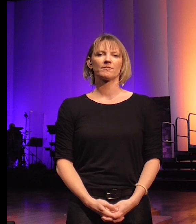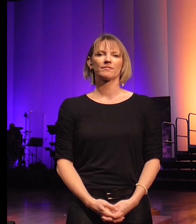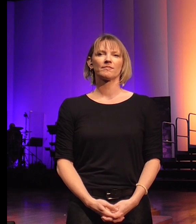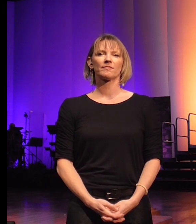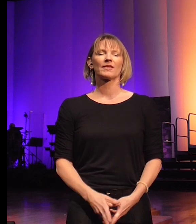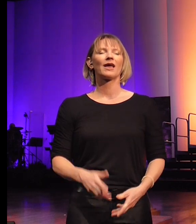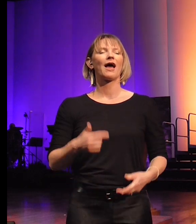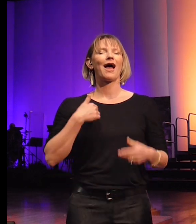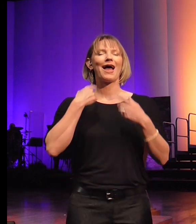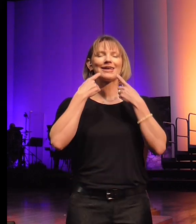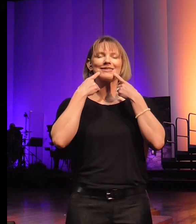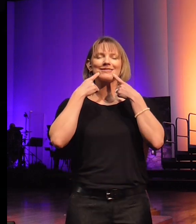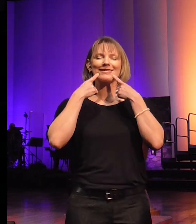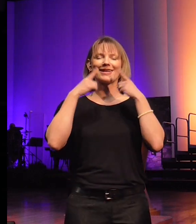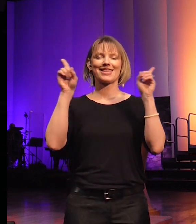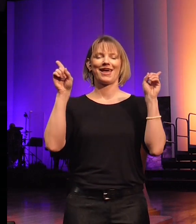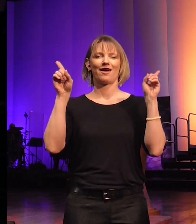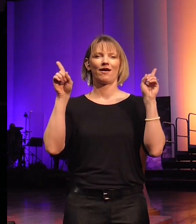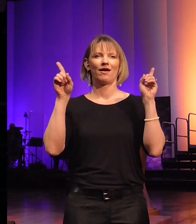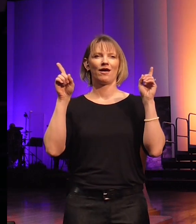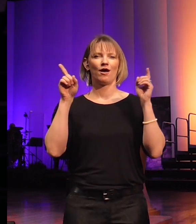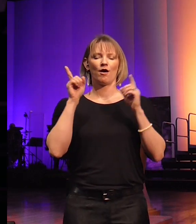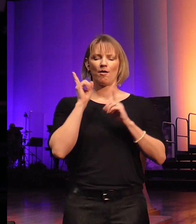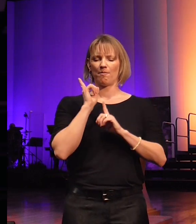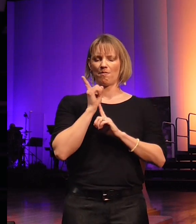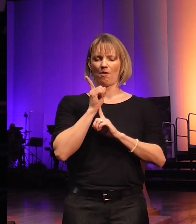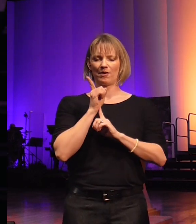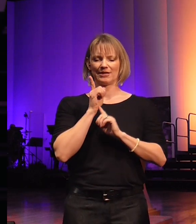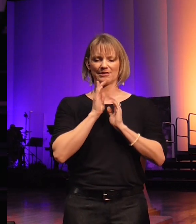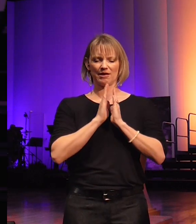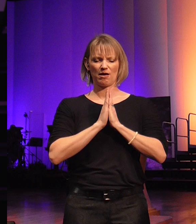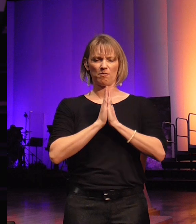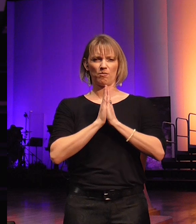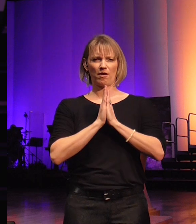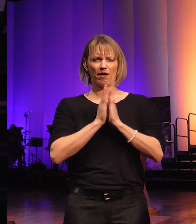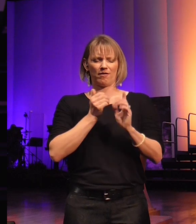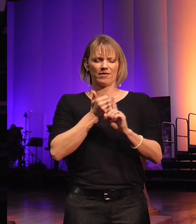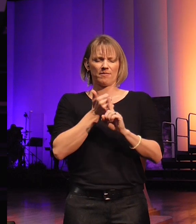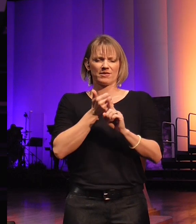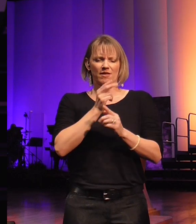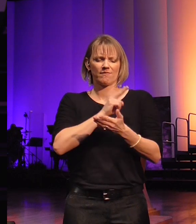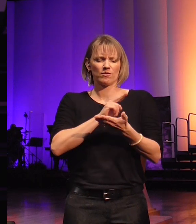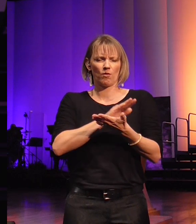I declare that these moments in prayer are holy and sacred.